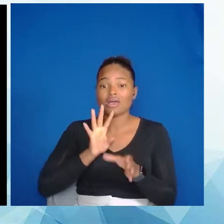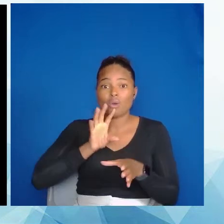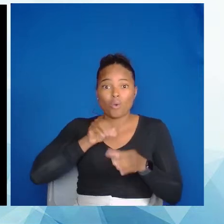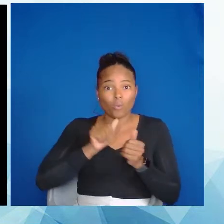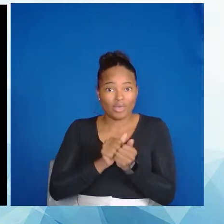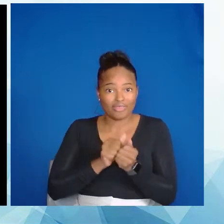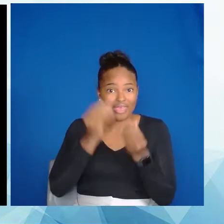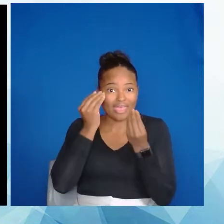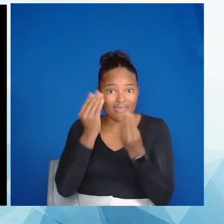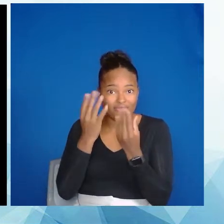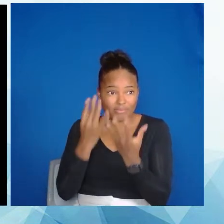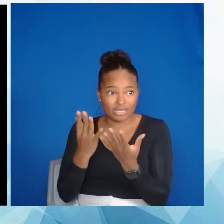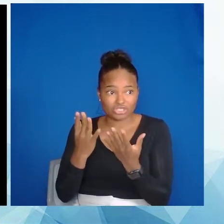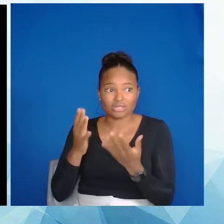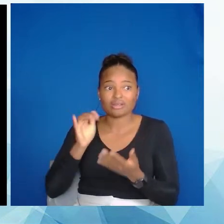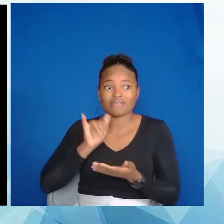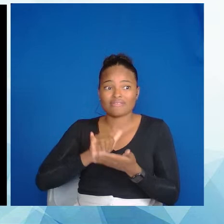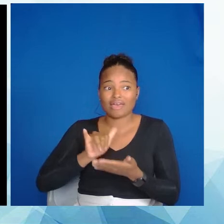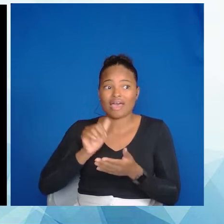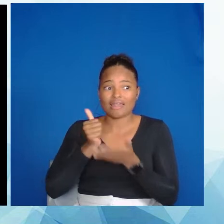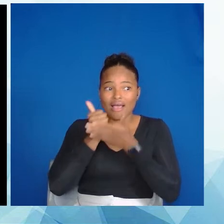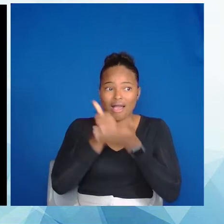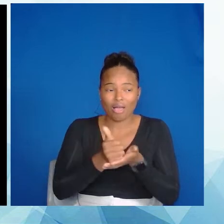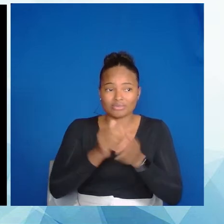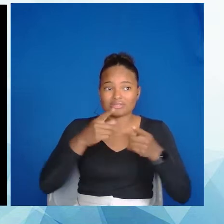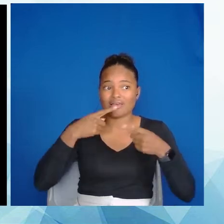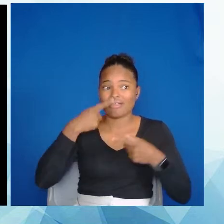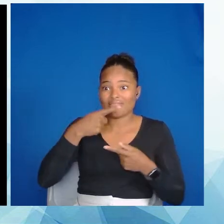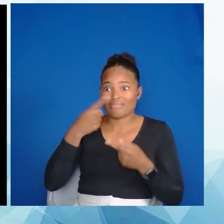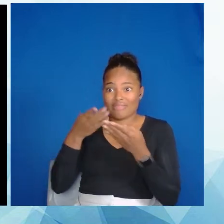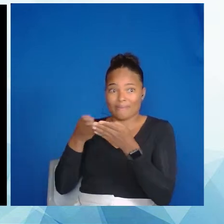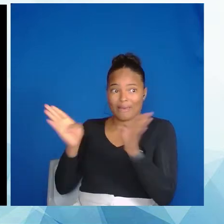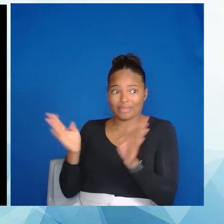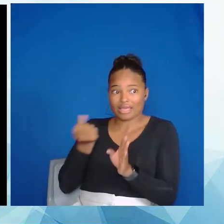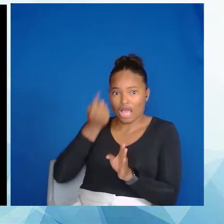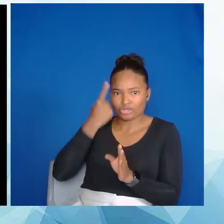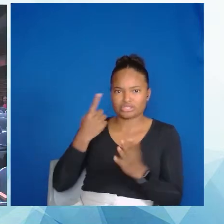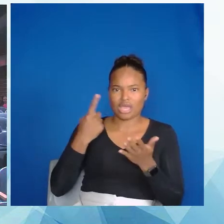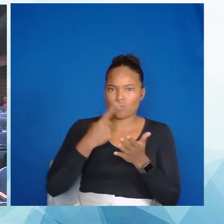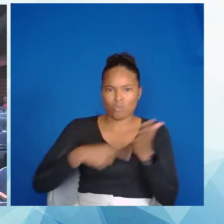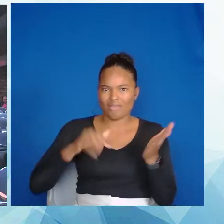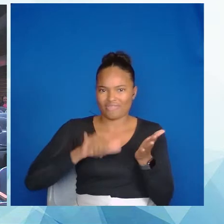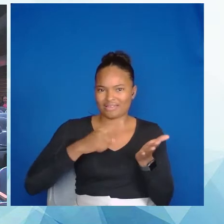public to inform the public of what will be discussed or decided.